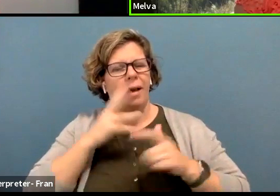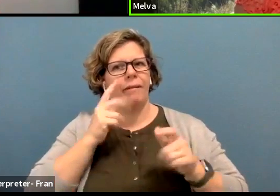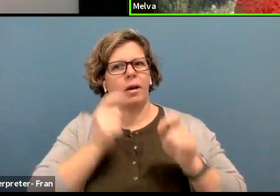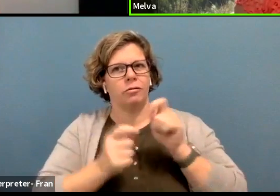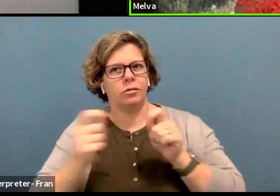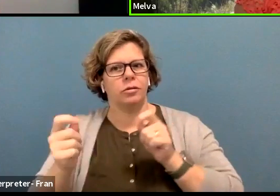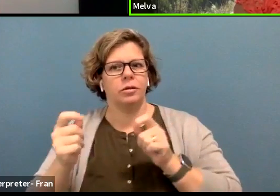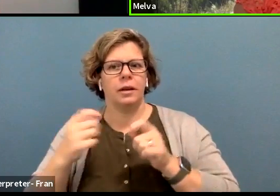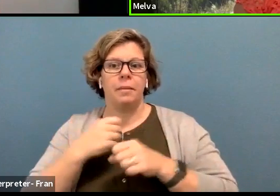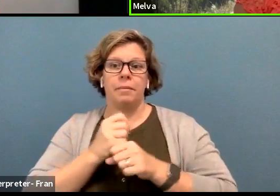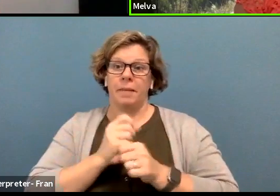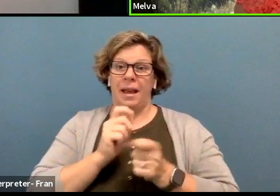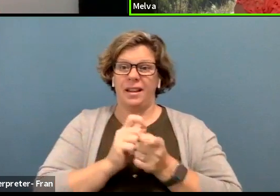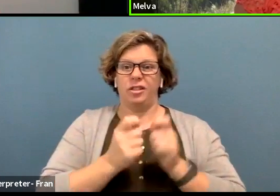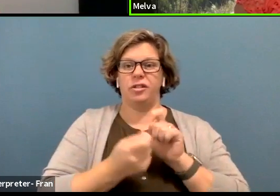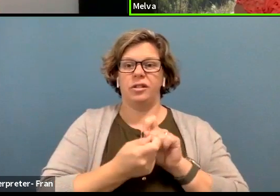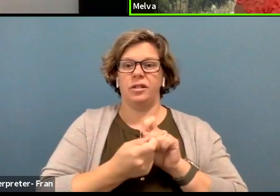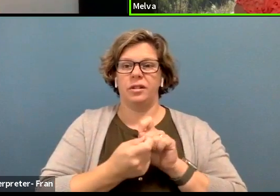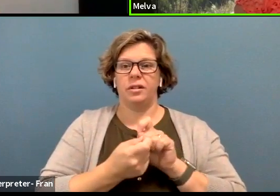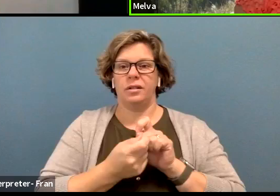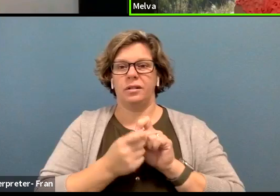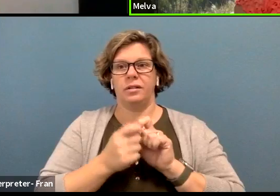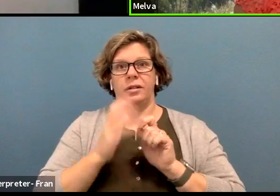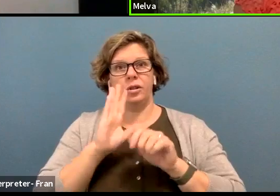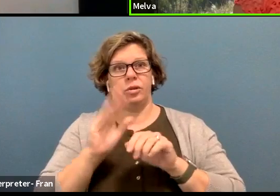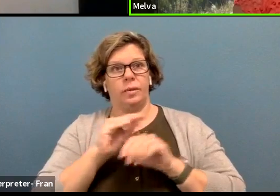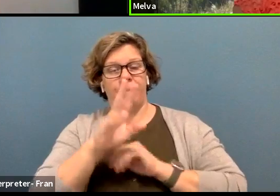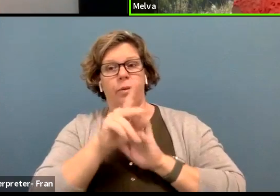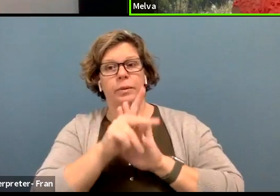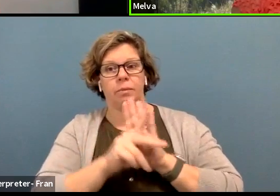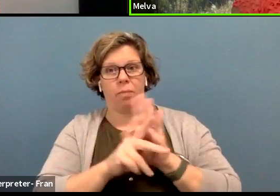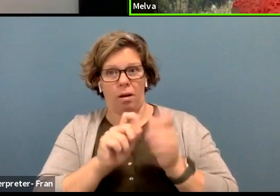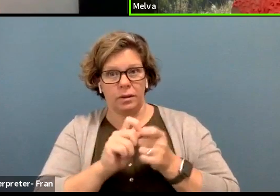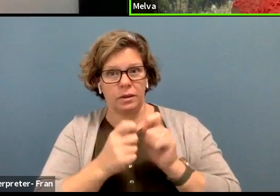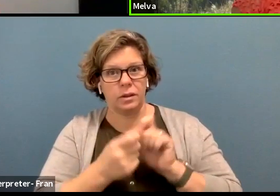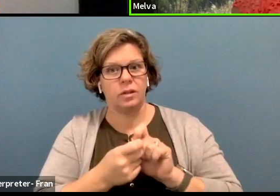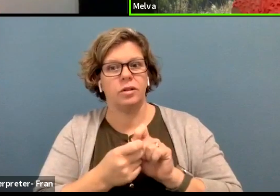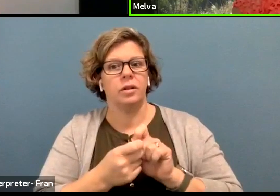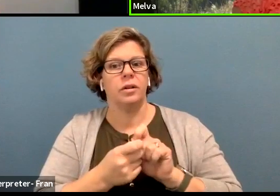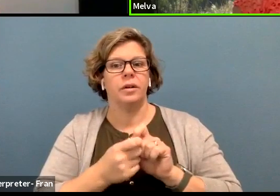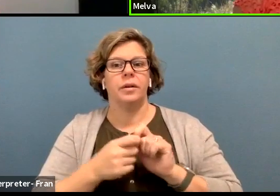made changes in policy, and how we would